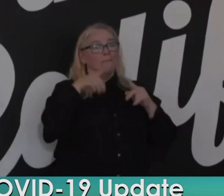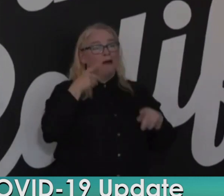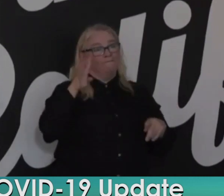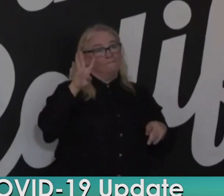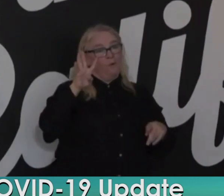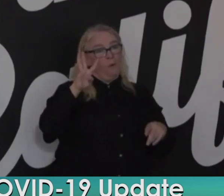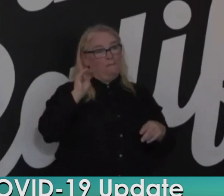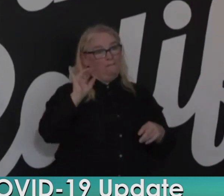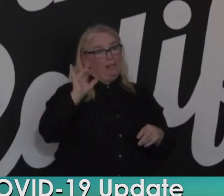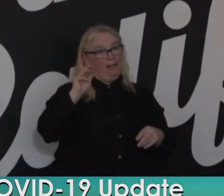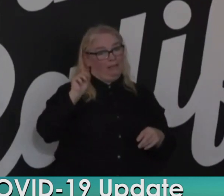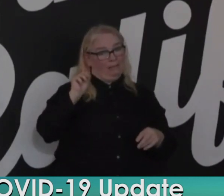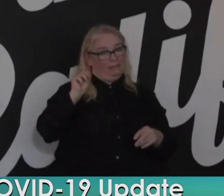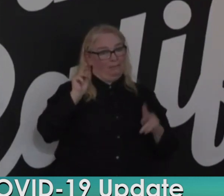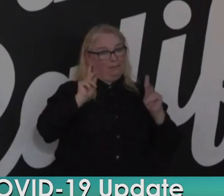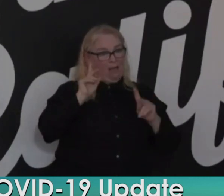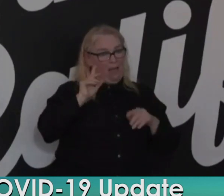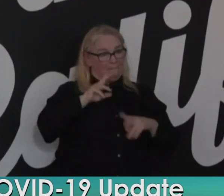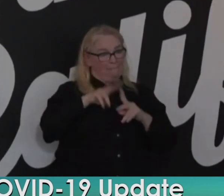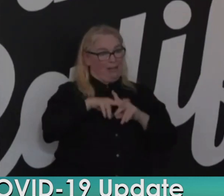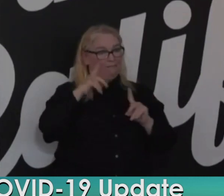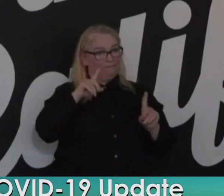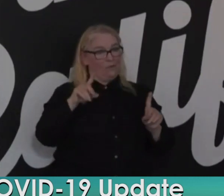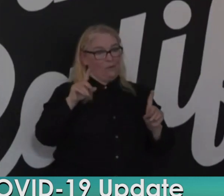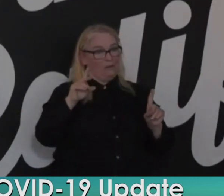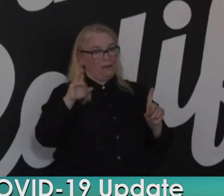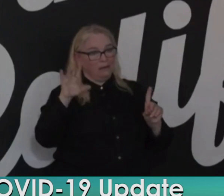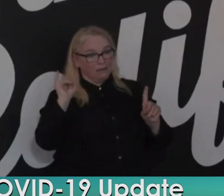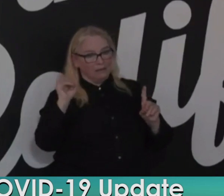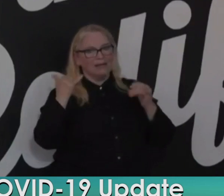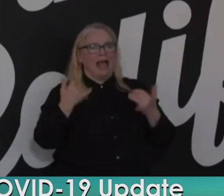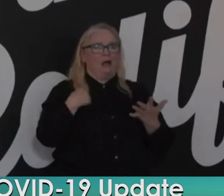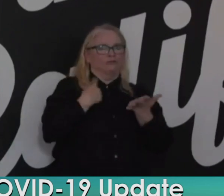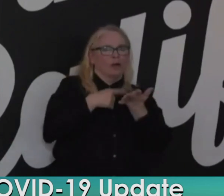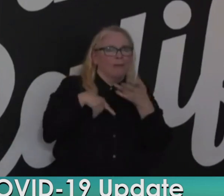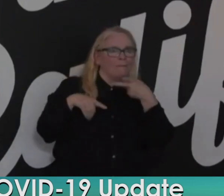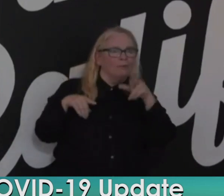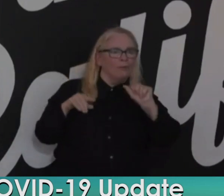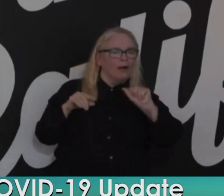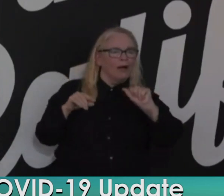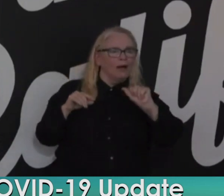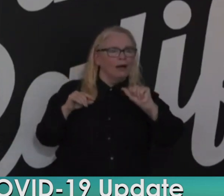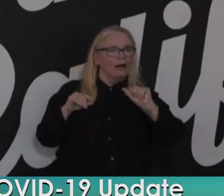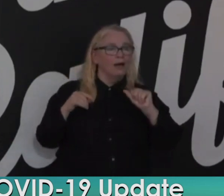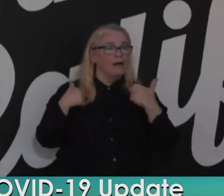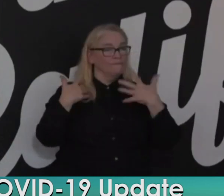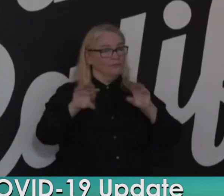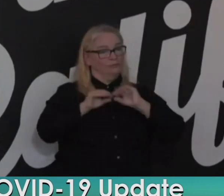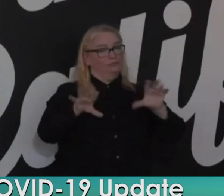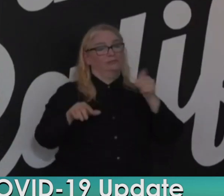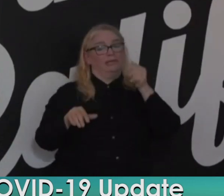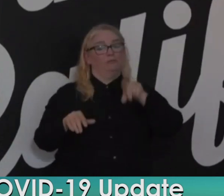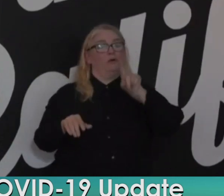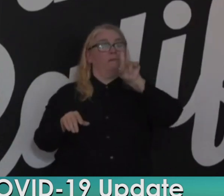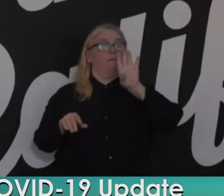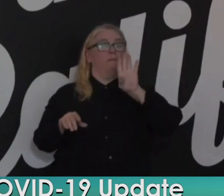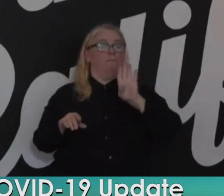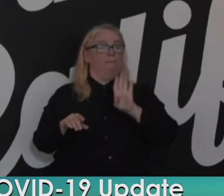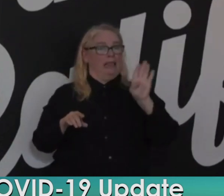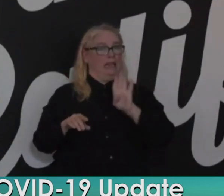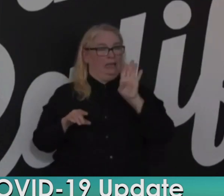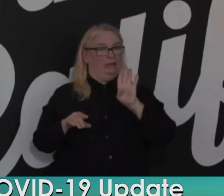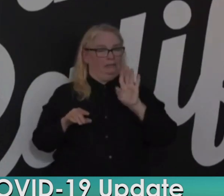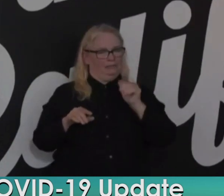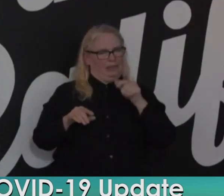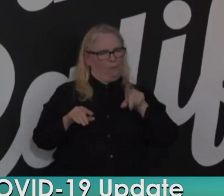and the PUA program. We talked about the fact we reached the threshold of $10.1 billion that's been distributed. A couple